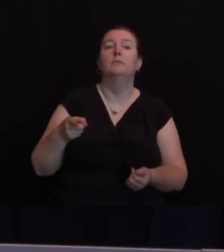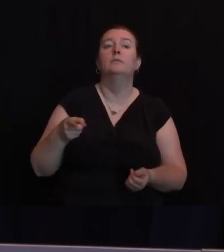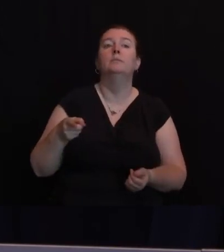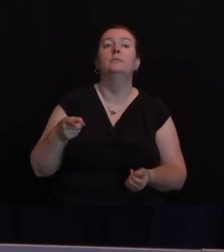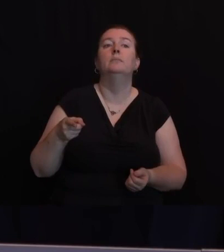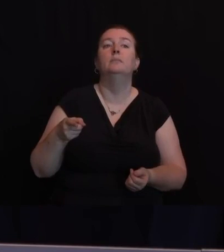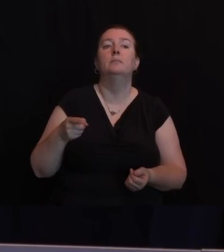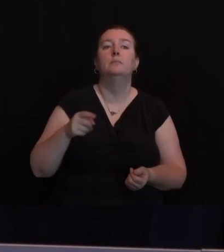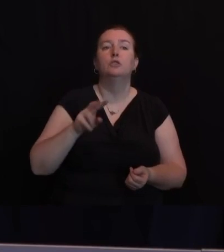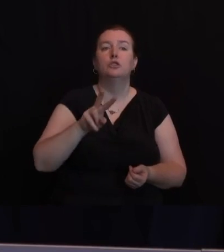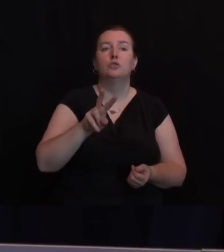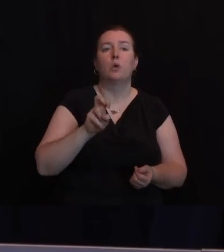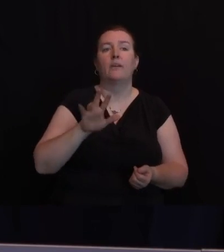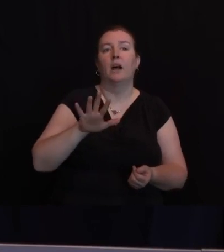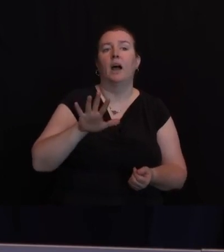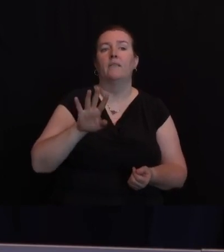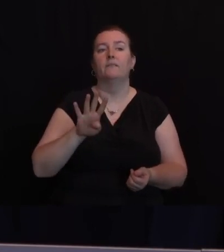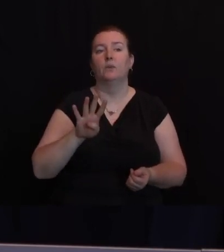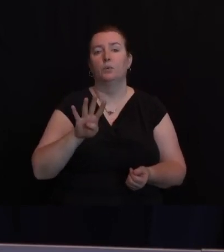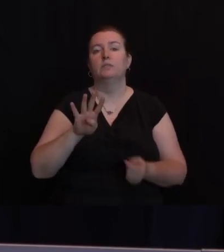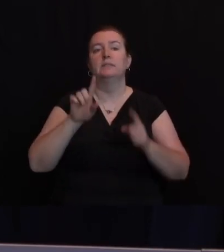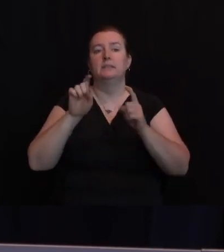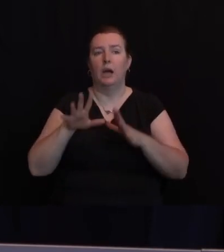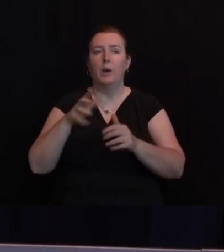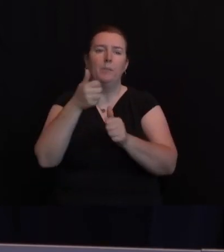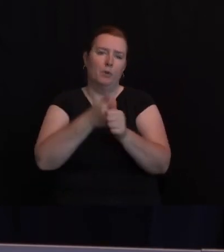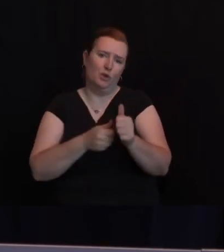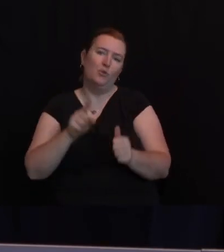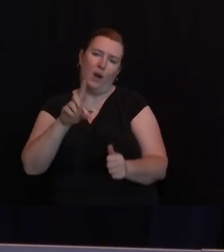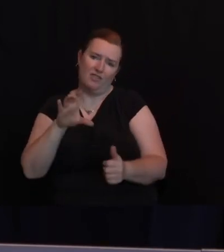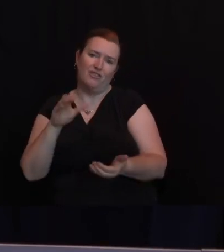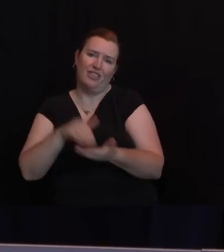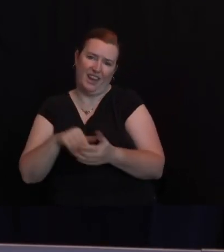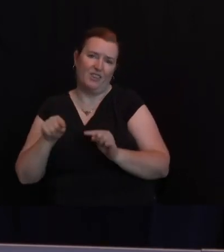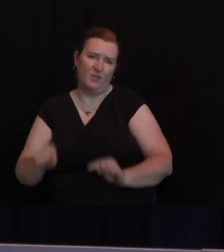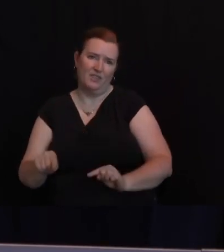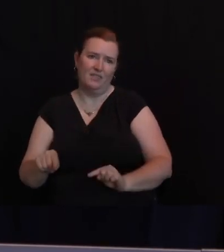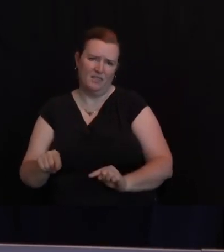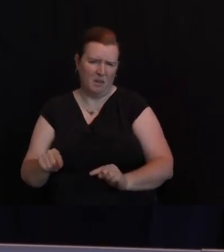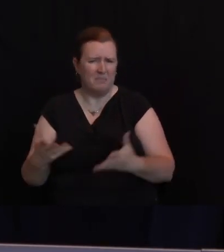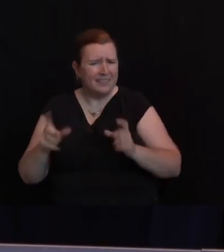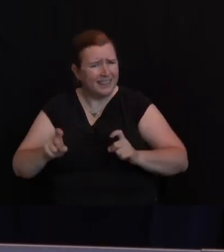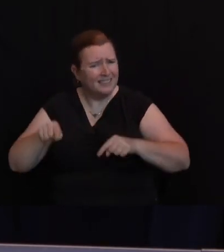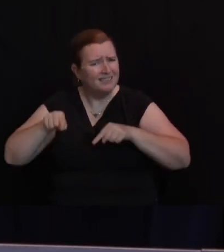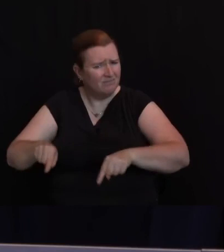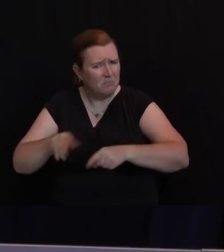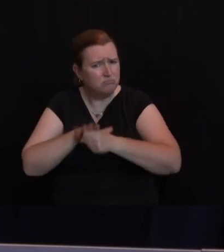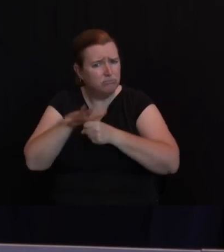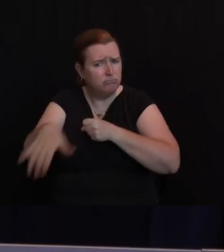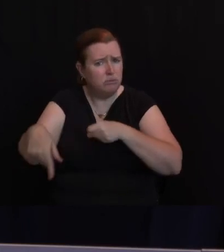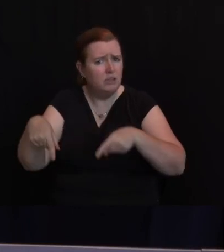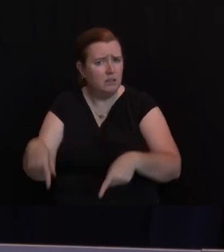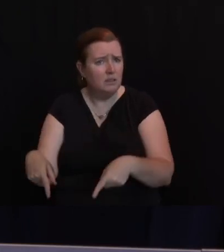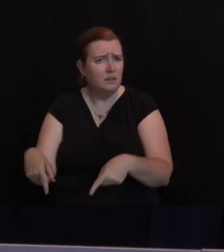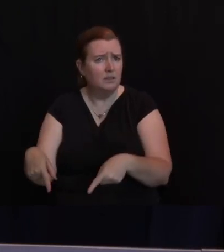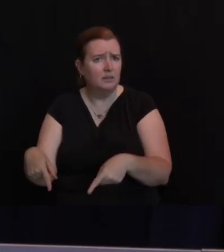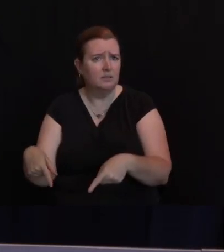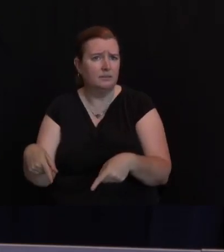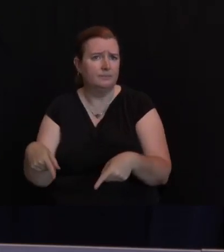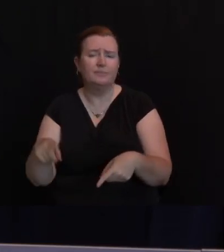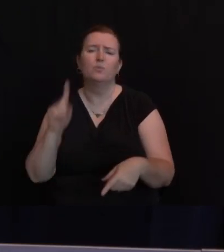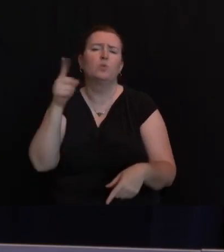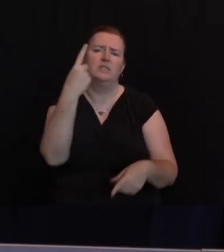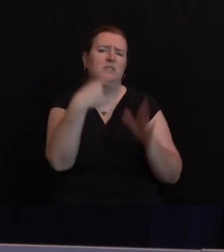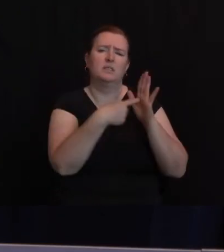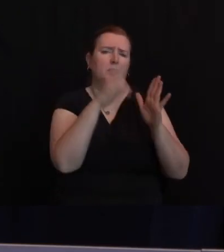with 254 tests per 100,000. Just as a reminder, this is just one indicator of